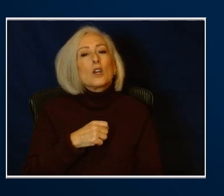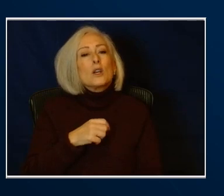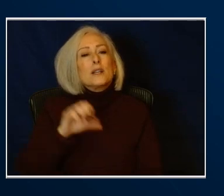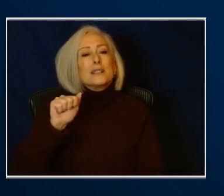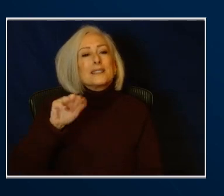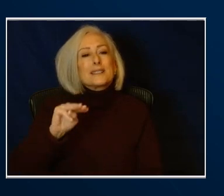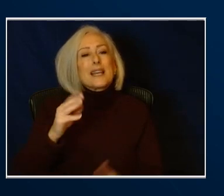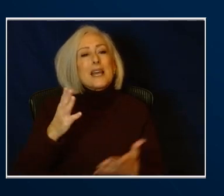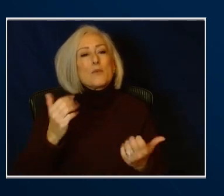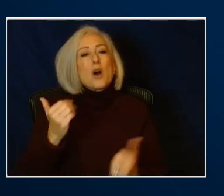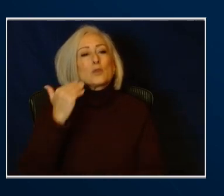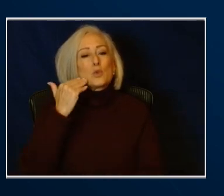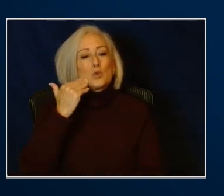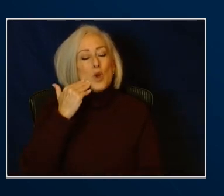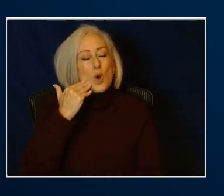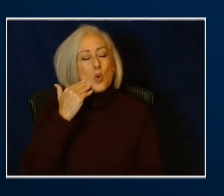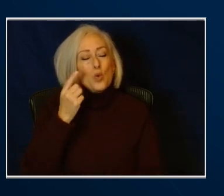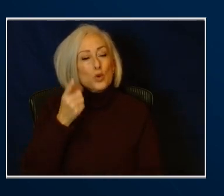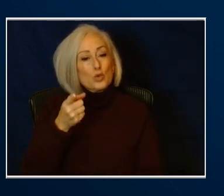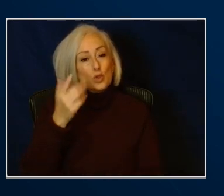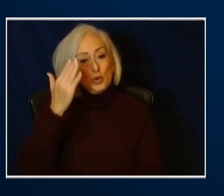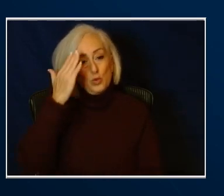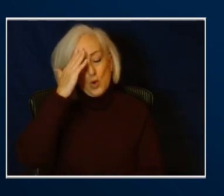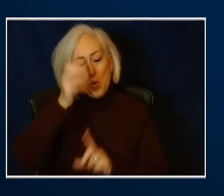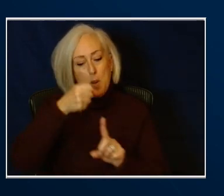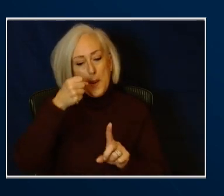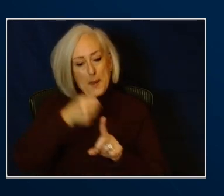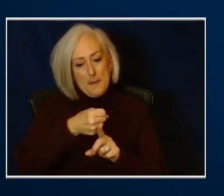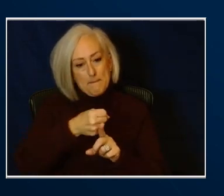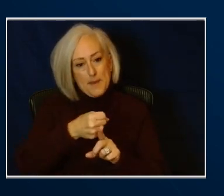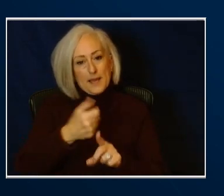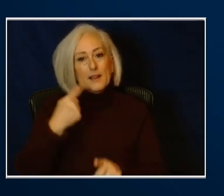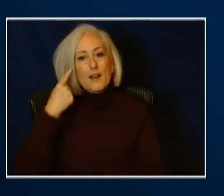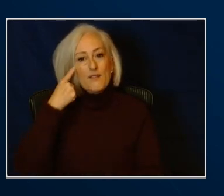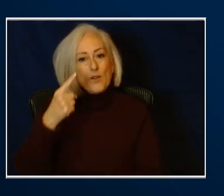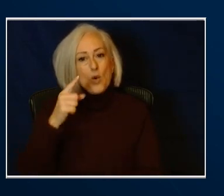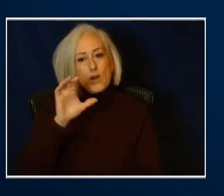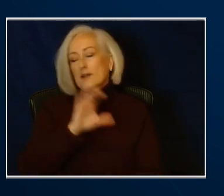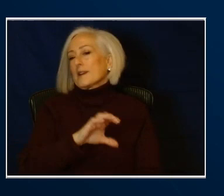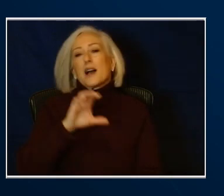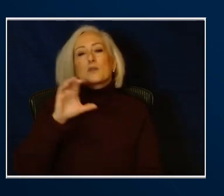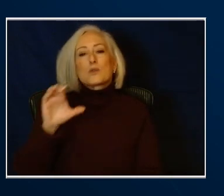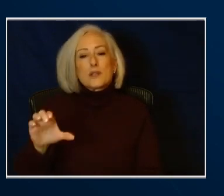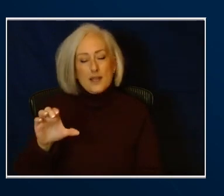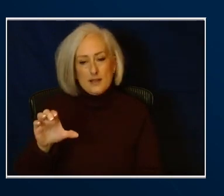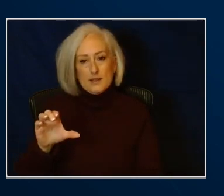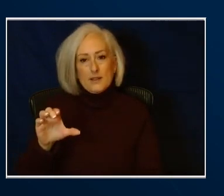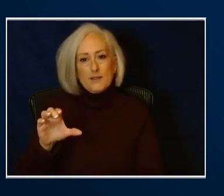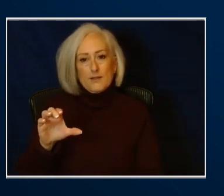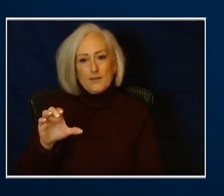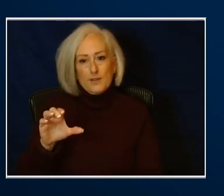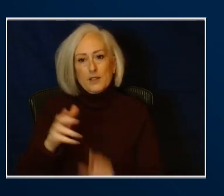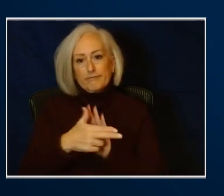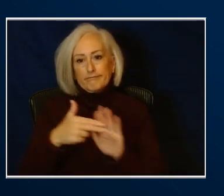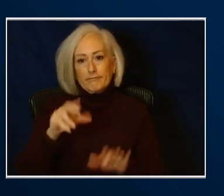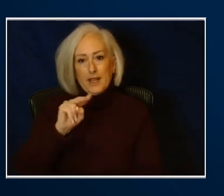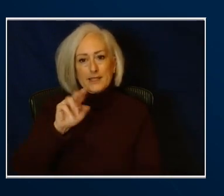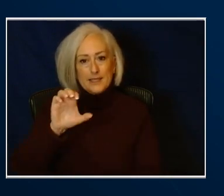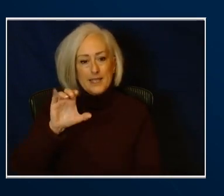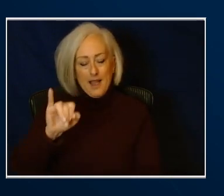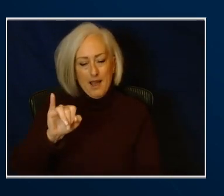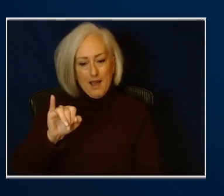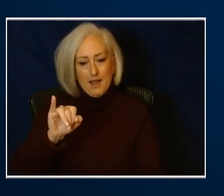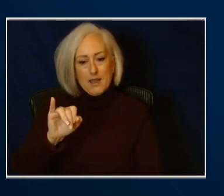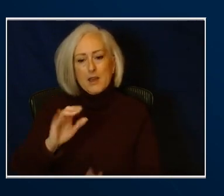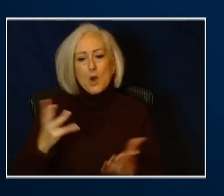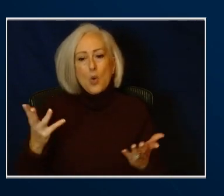the impact that having comprehensive designation status here in our area? Do we know what that effect that it